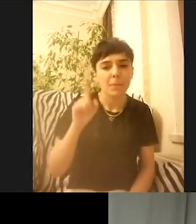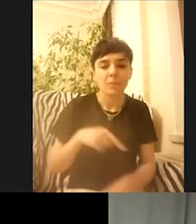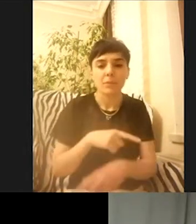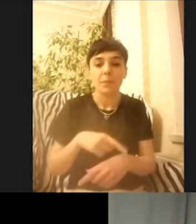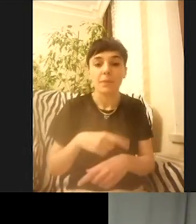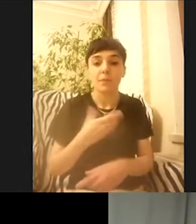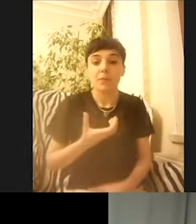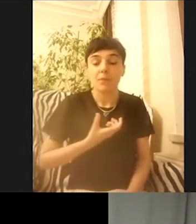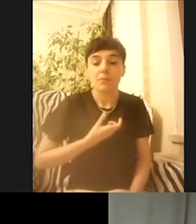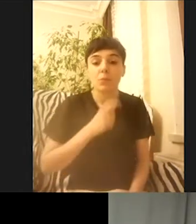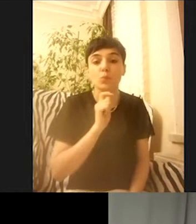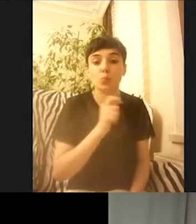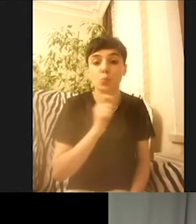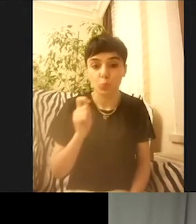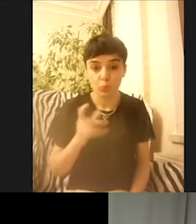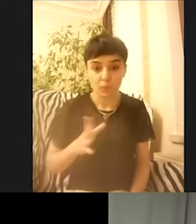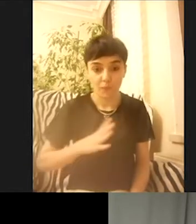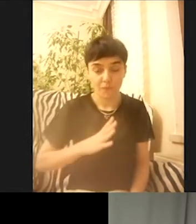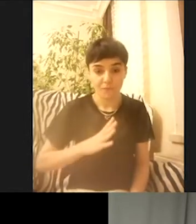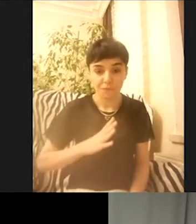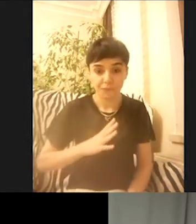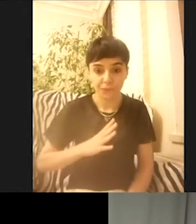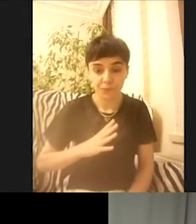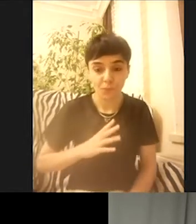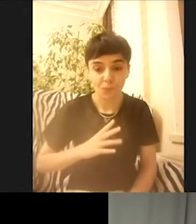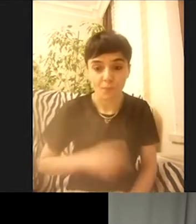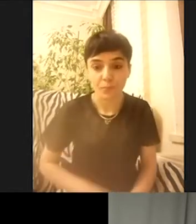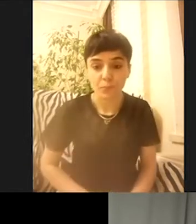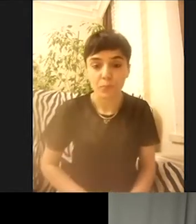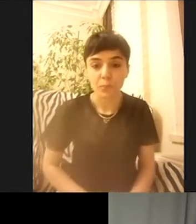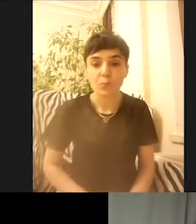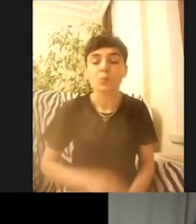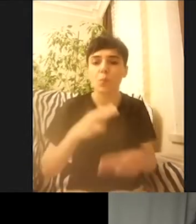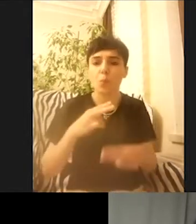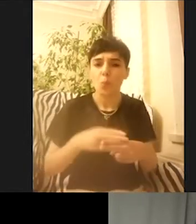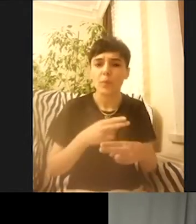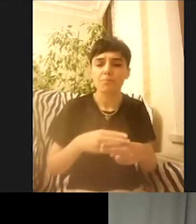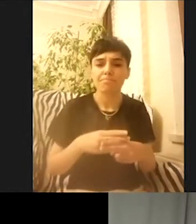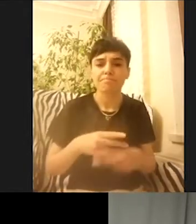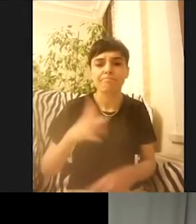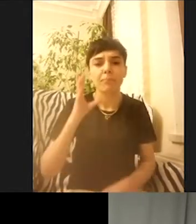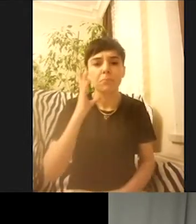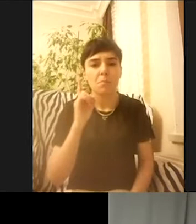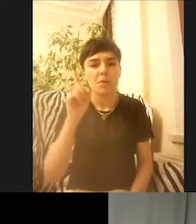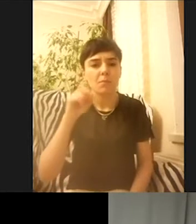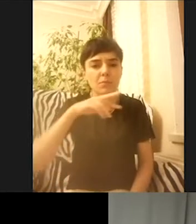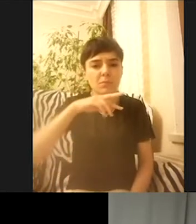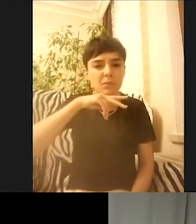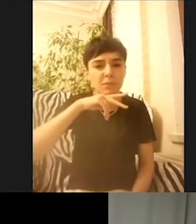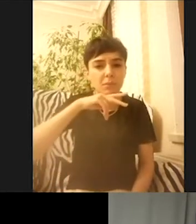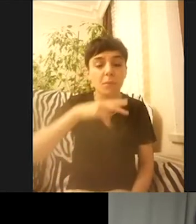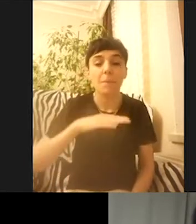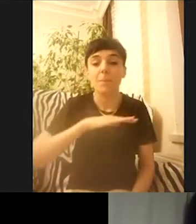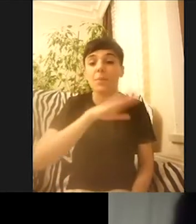obligations, for instance, to be able to recruit a certain number of members every year, to be able to carry out the